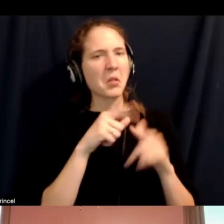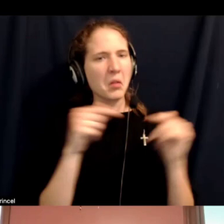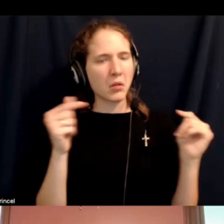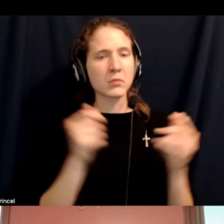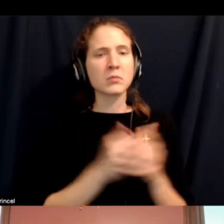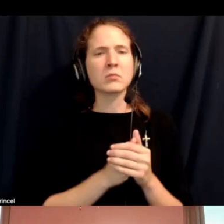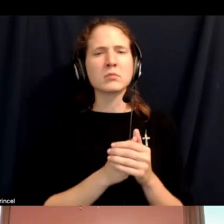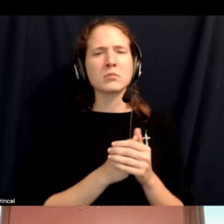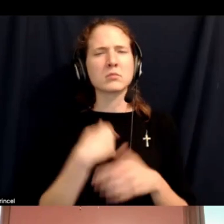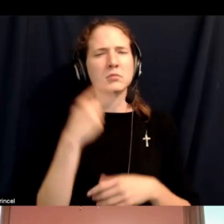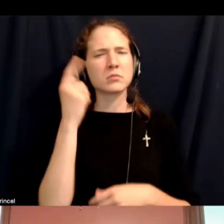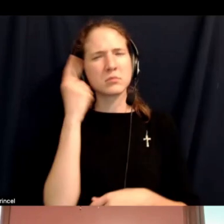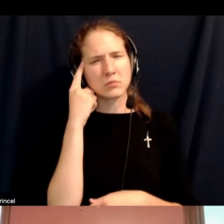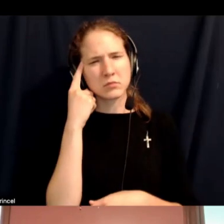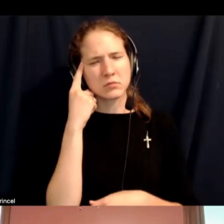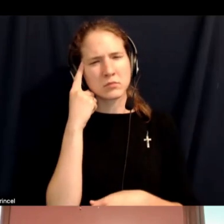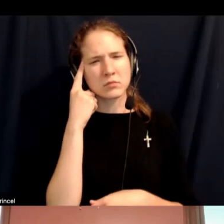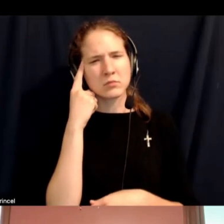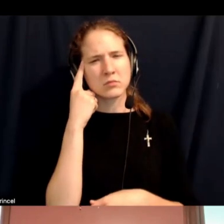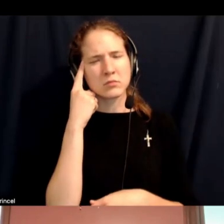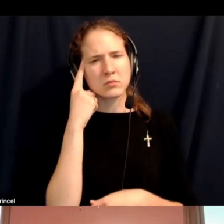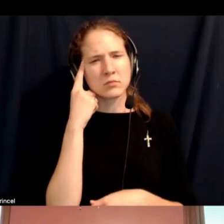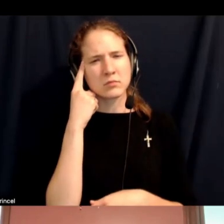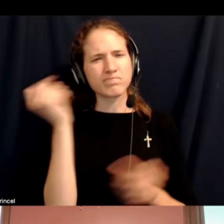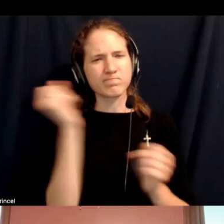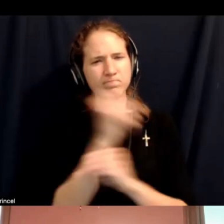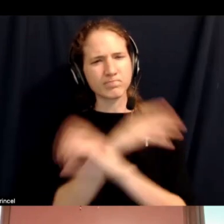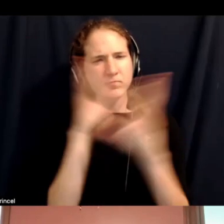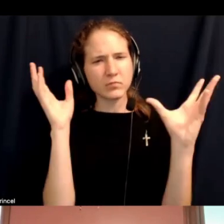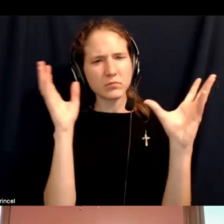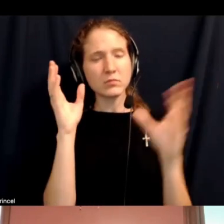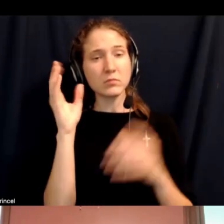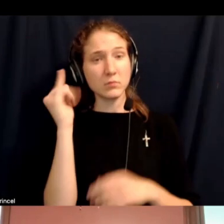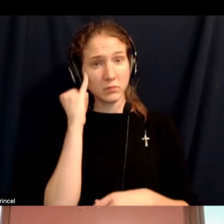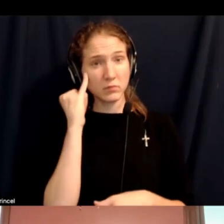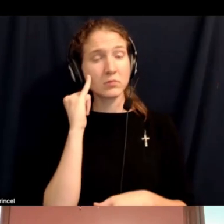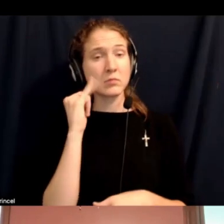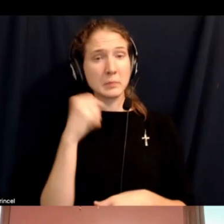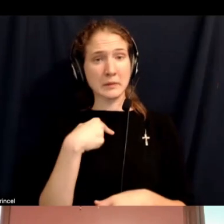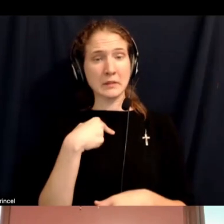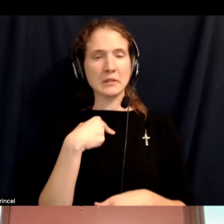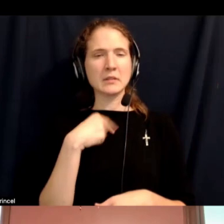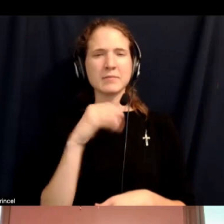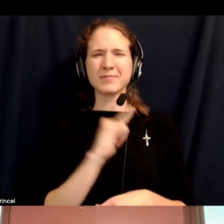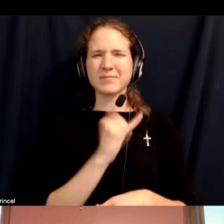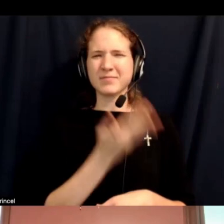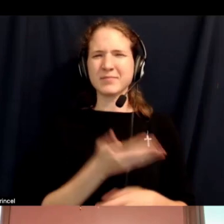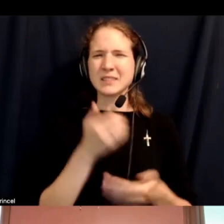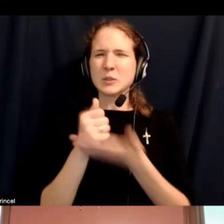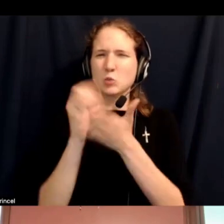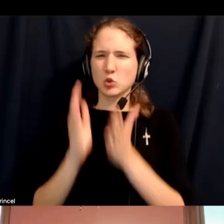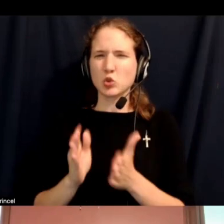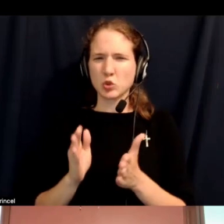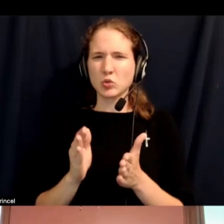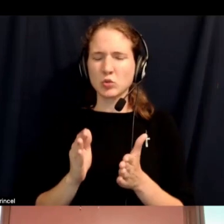it be like to be that sort of helpmeet, that person who is